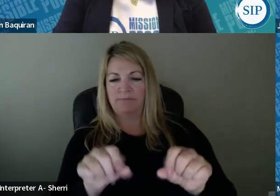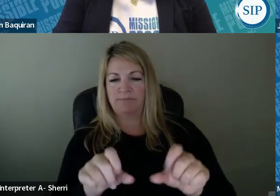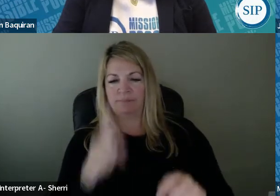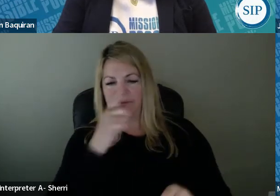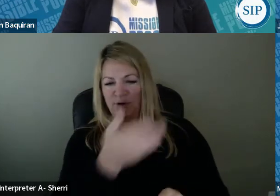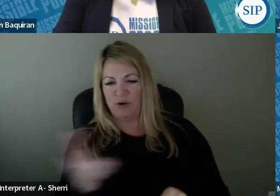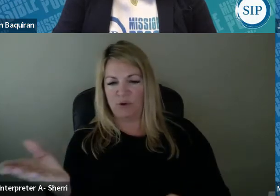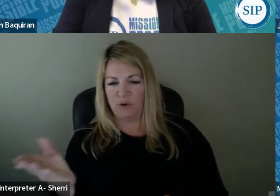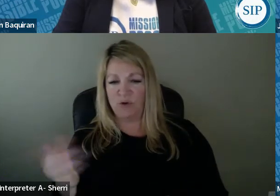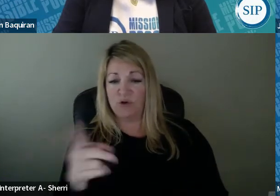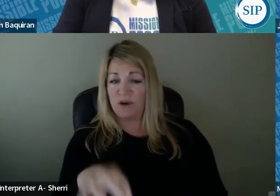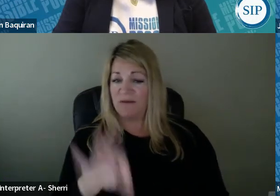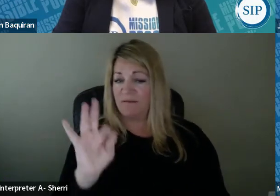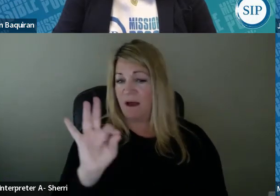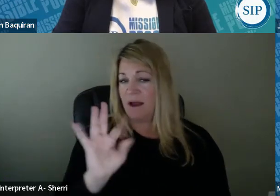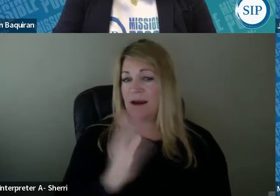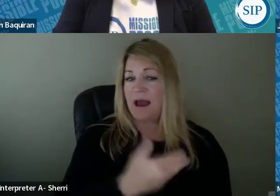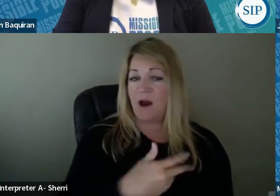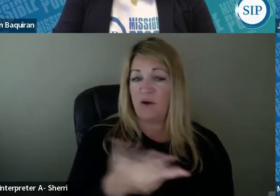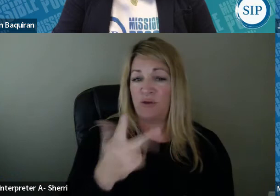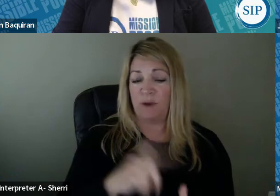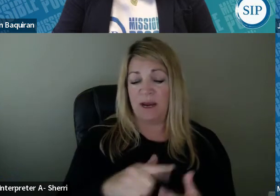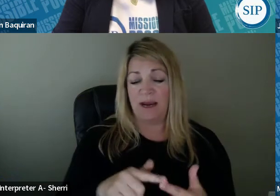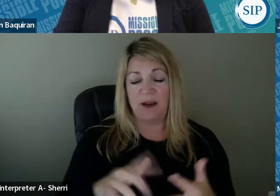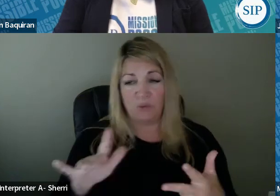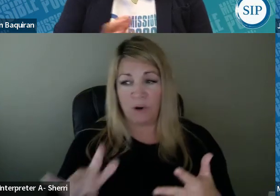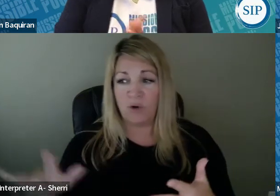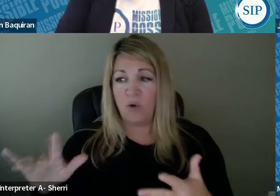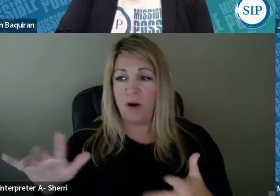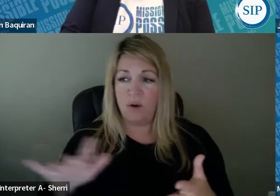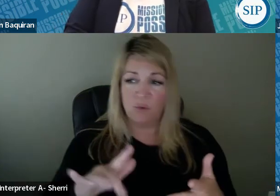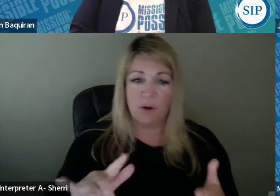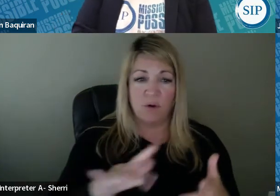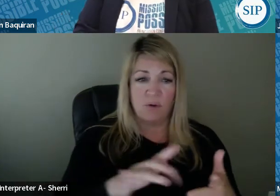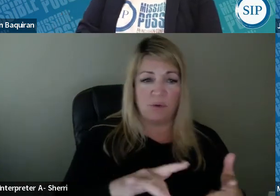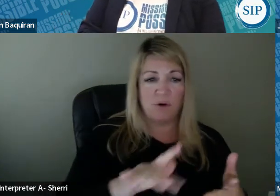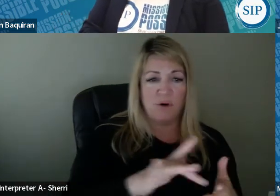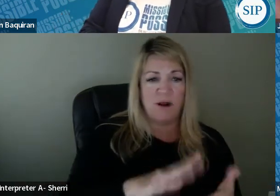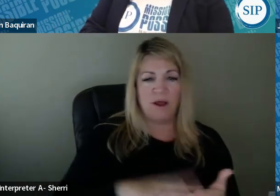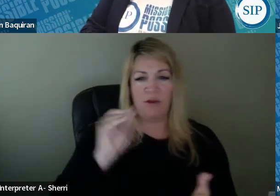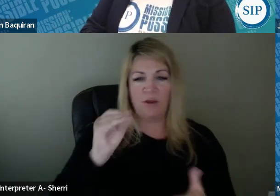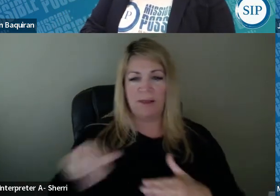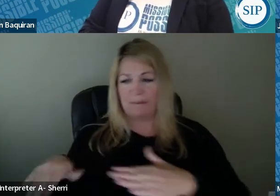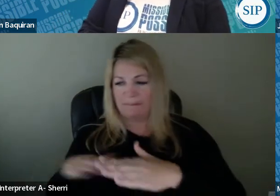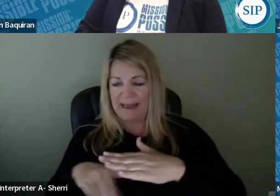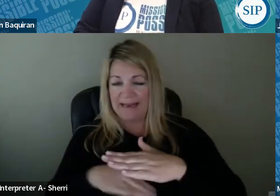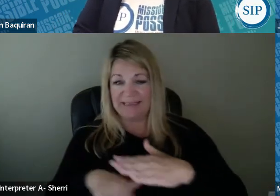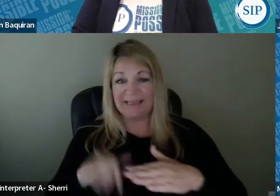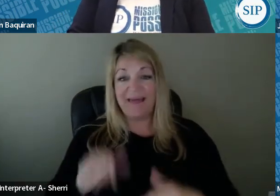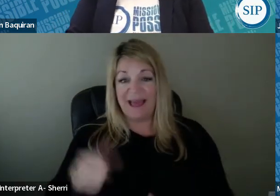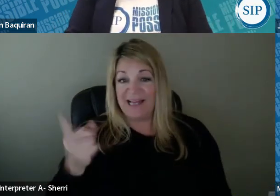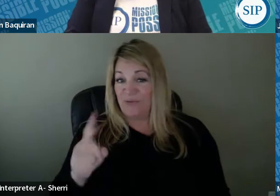you can find our 3 recorded web modules where you learn the basics of co-teaching. This is actually where we